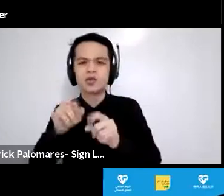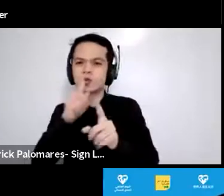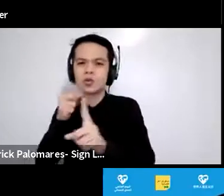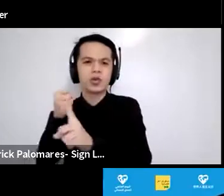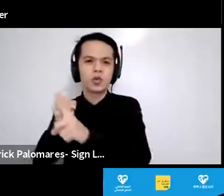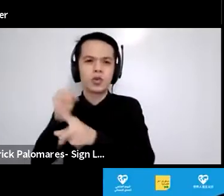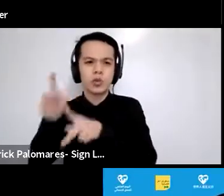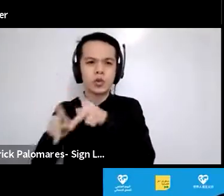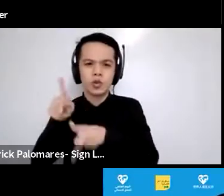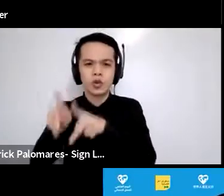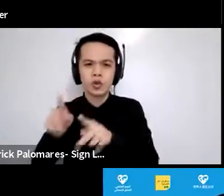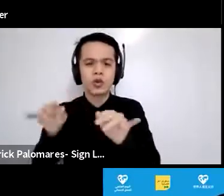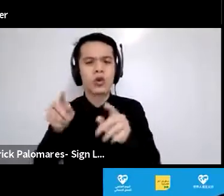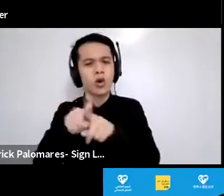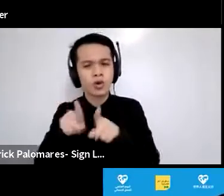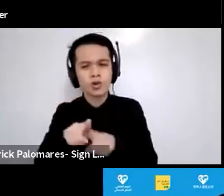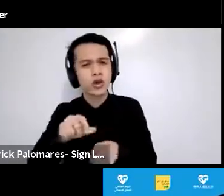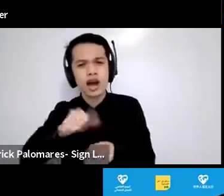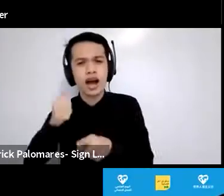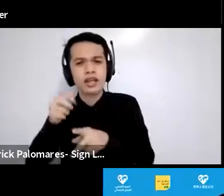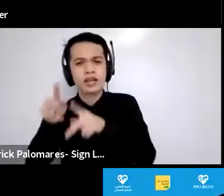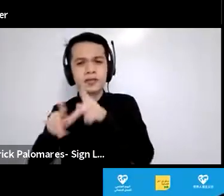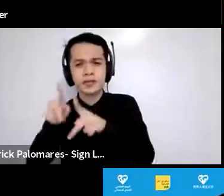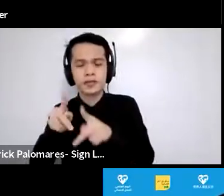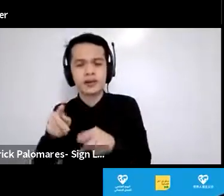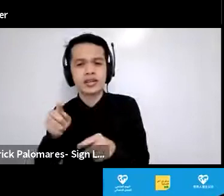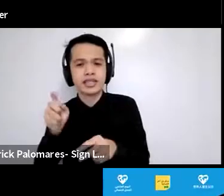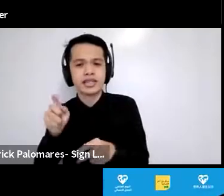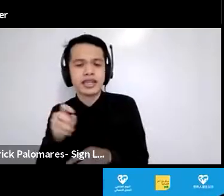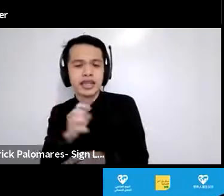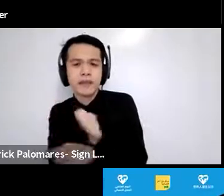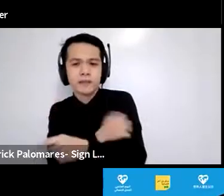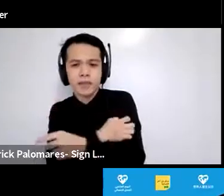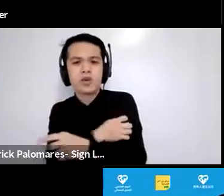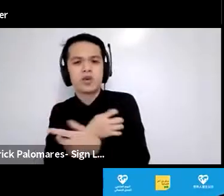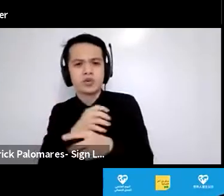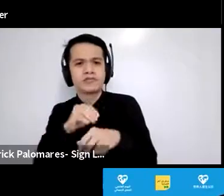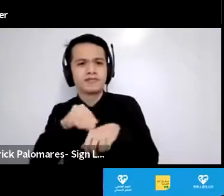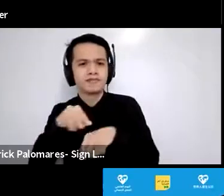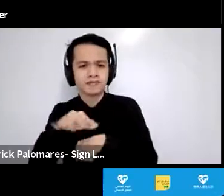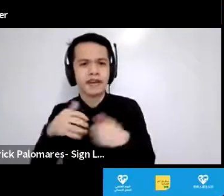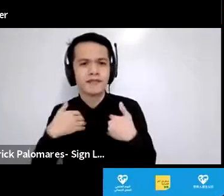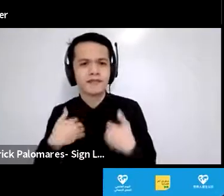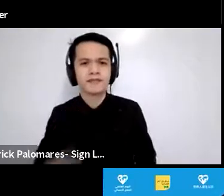it is also other humans who are in power that is causing this.